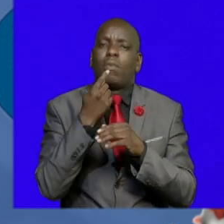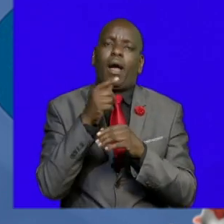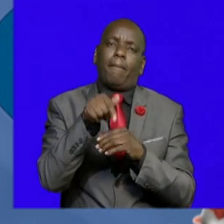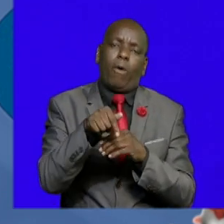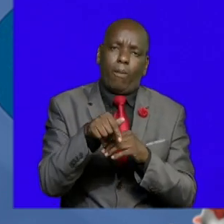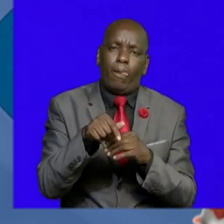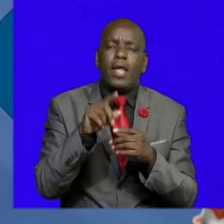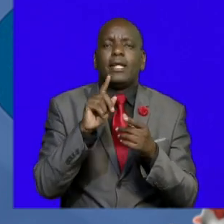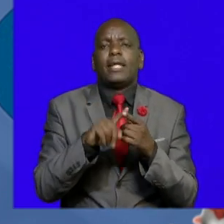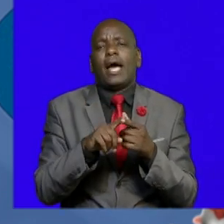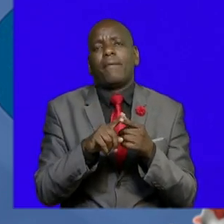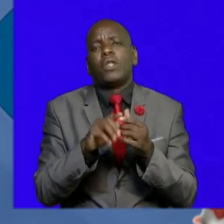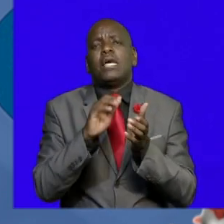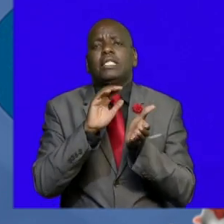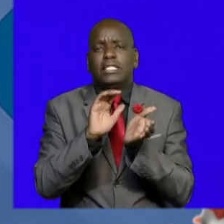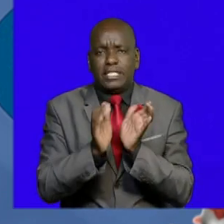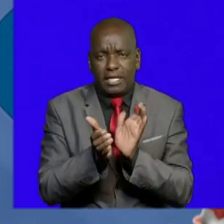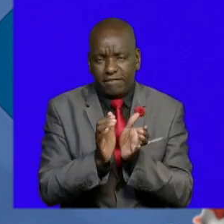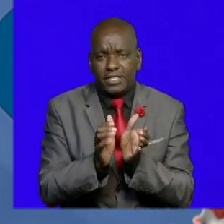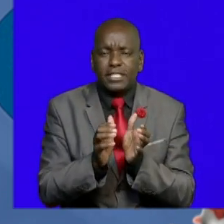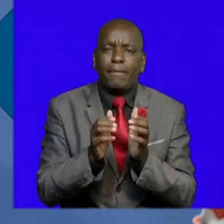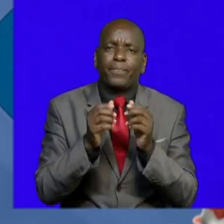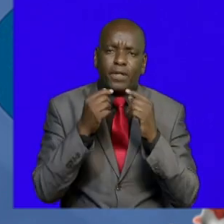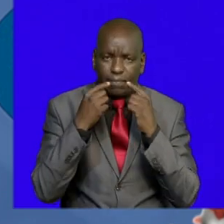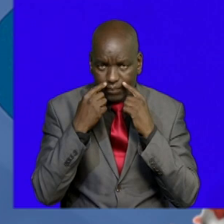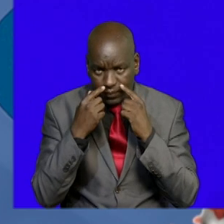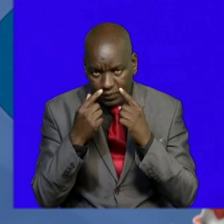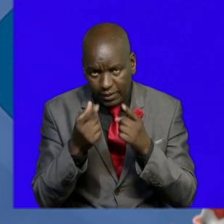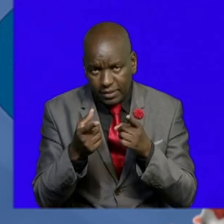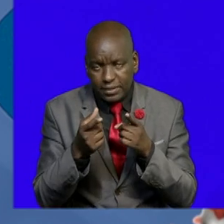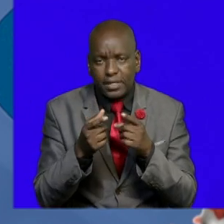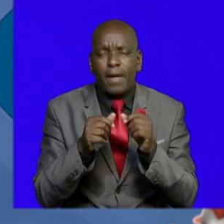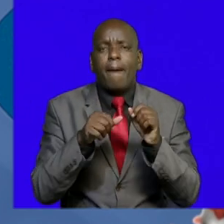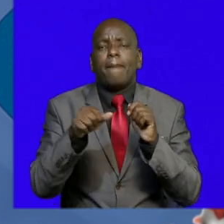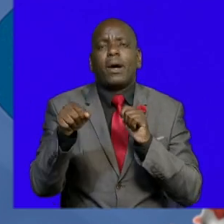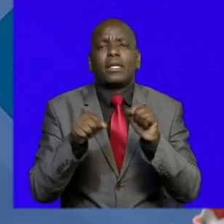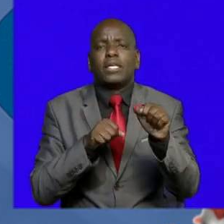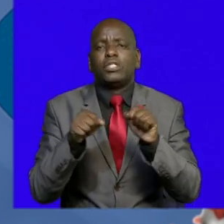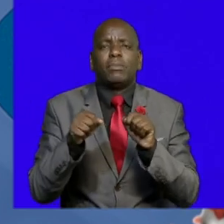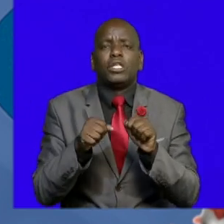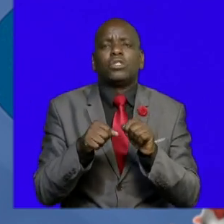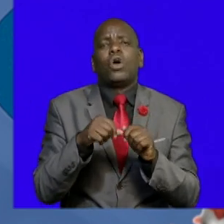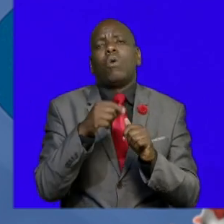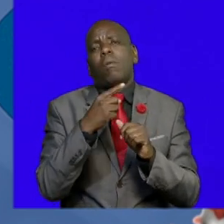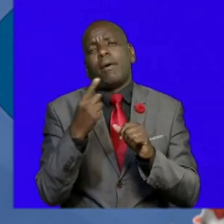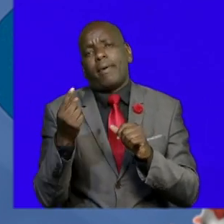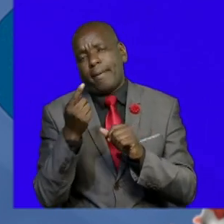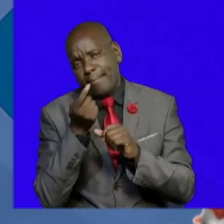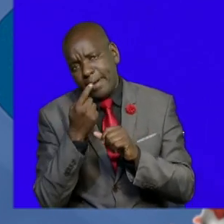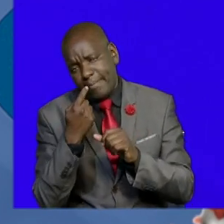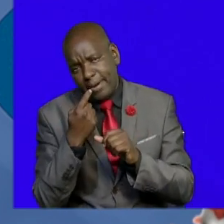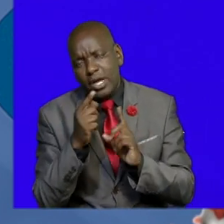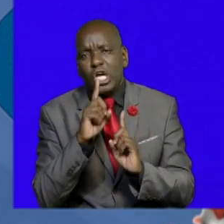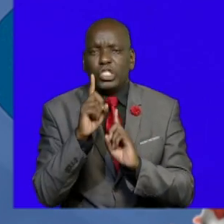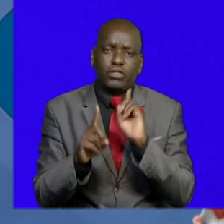vaccines. Safety, monitoring, and management of any vaccine adverse